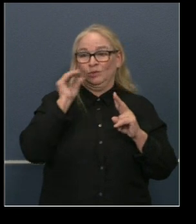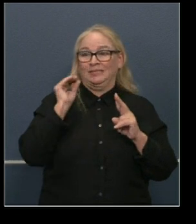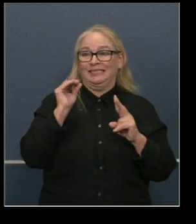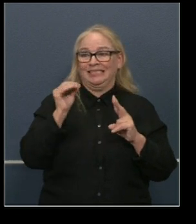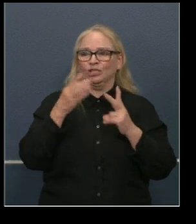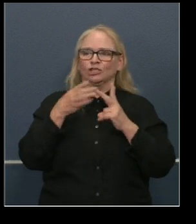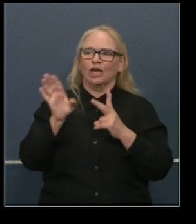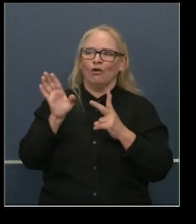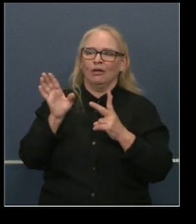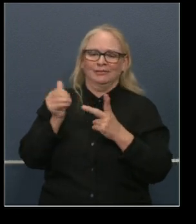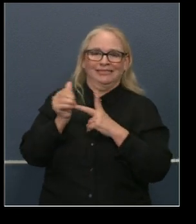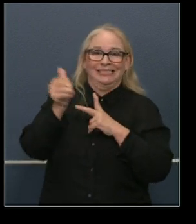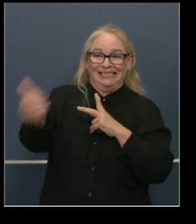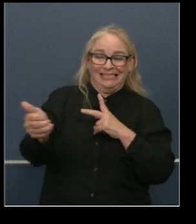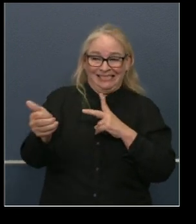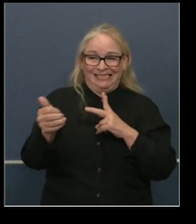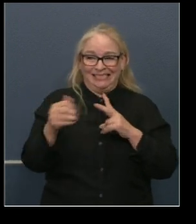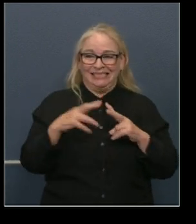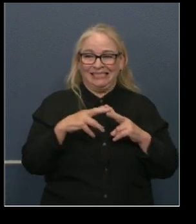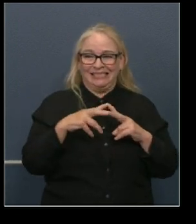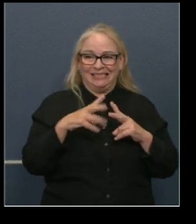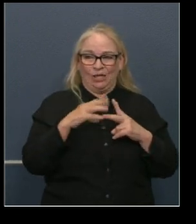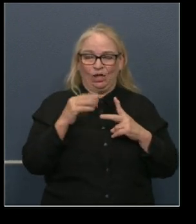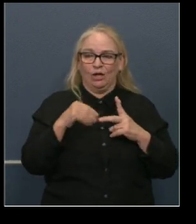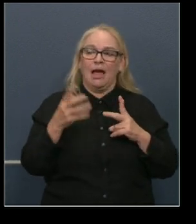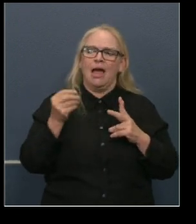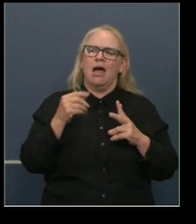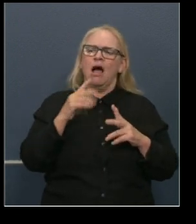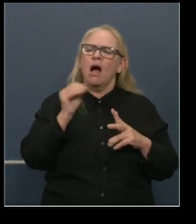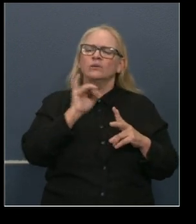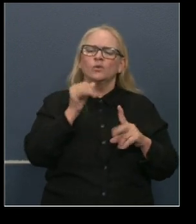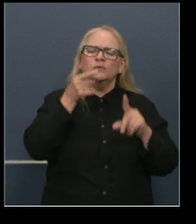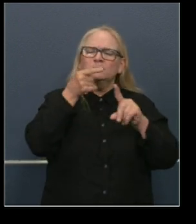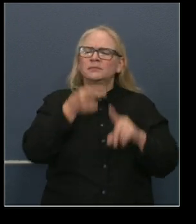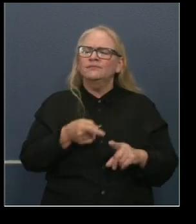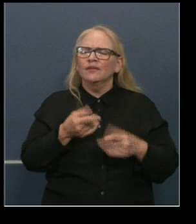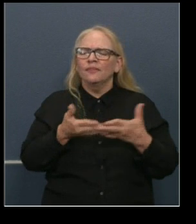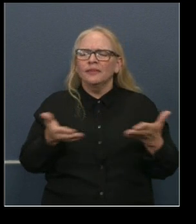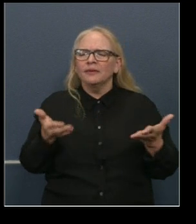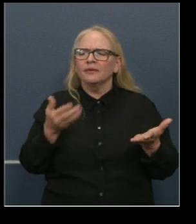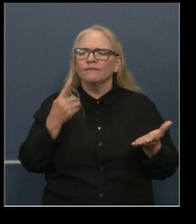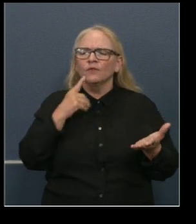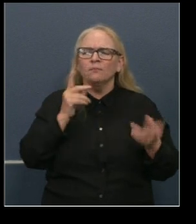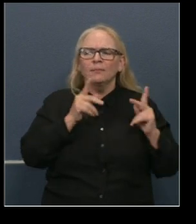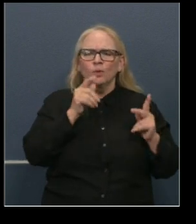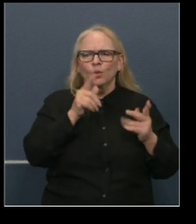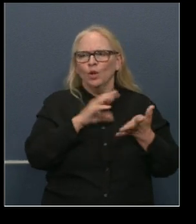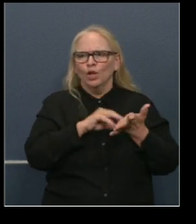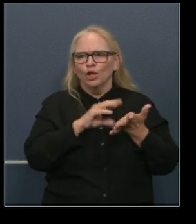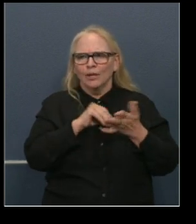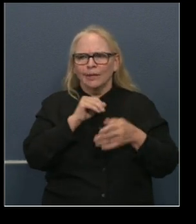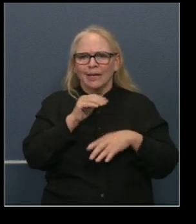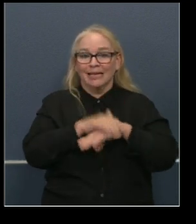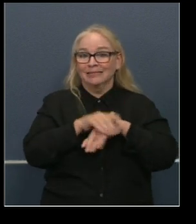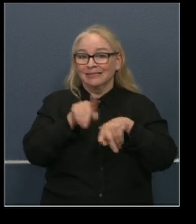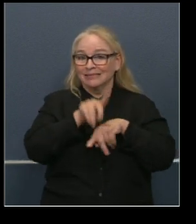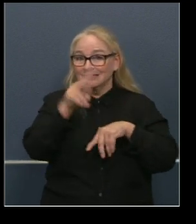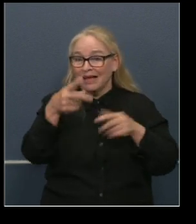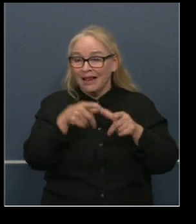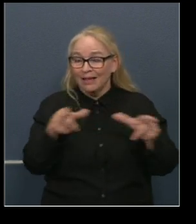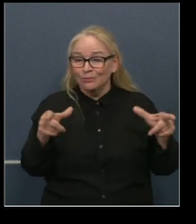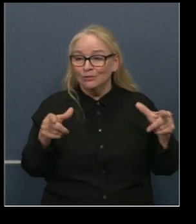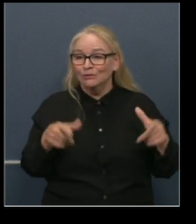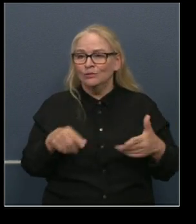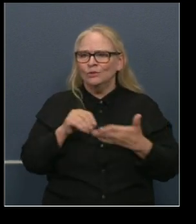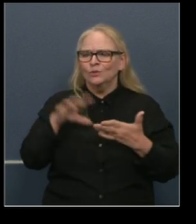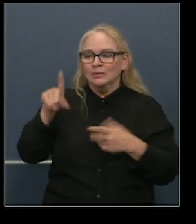instruction in distance learning and best practices, but also specific for English learners, for students with disabilities. Our Center